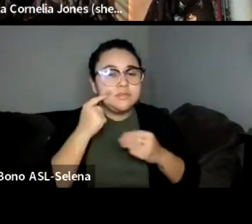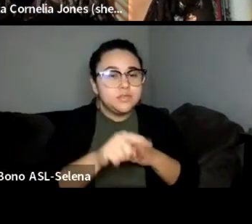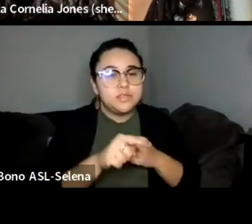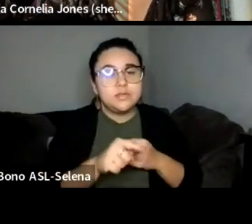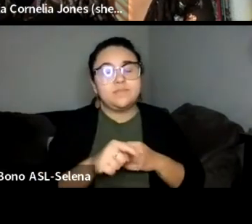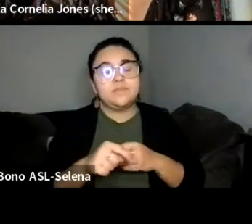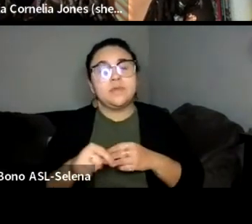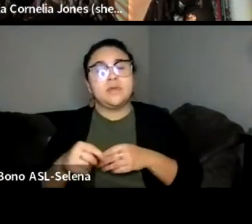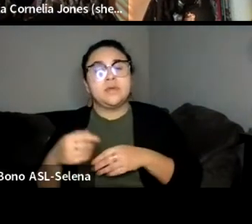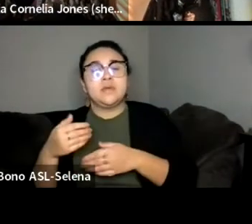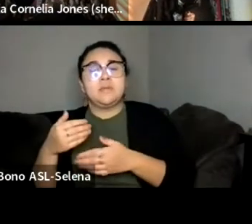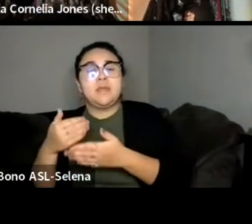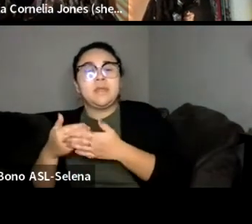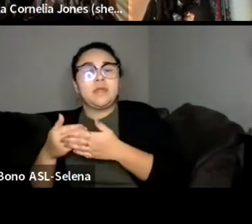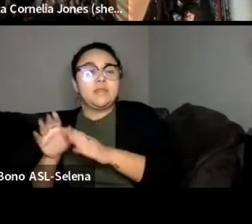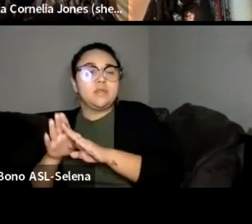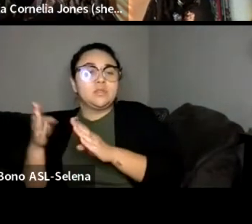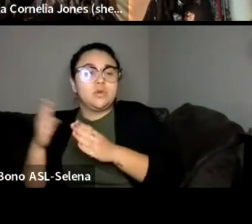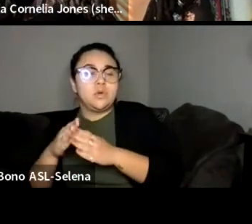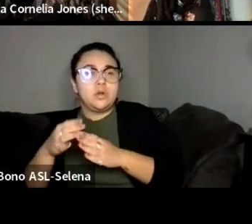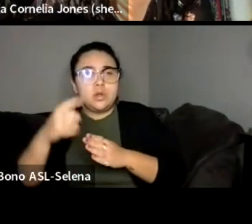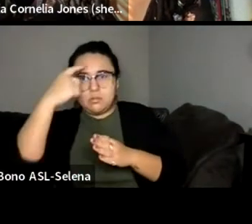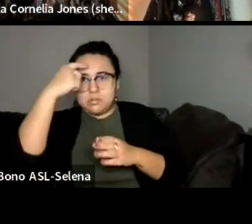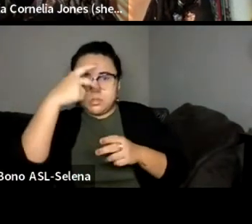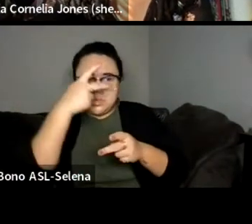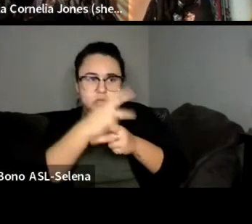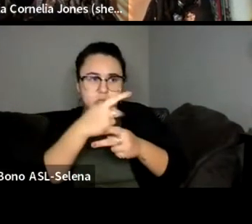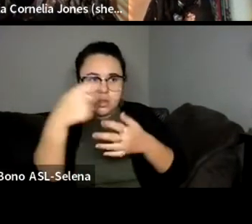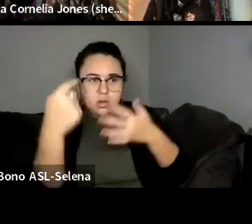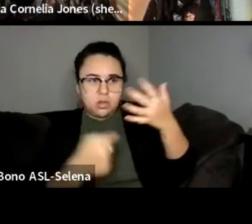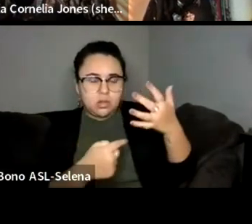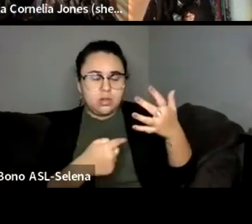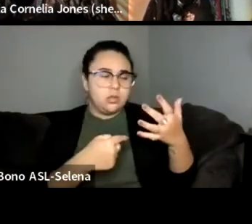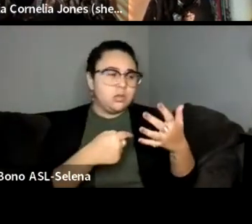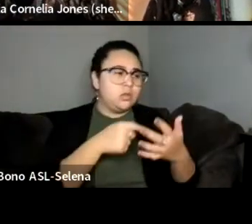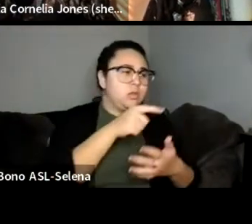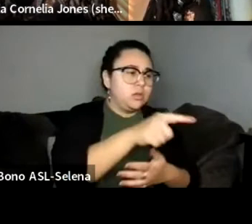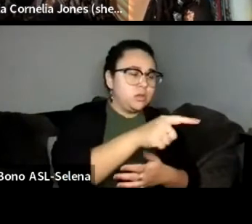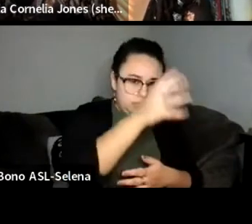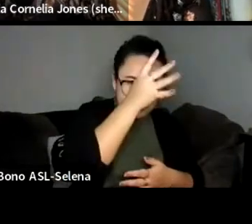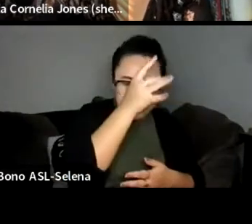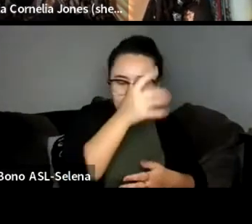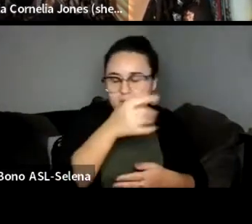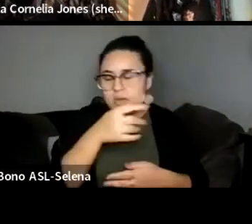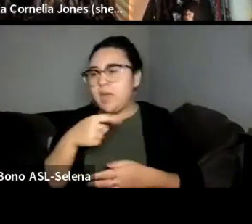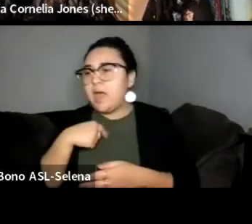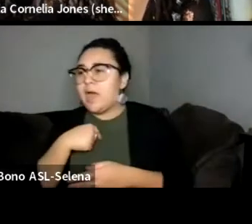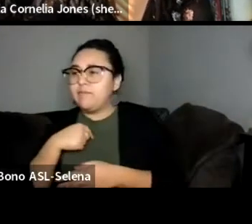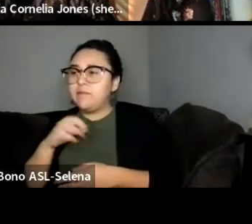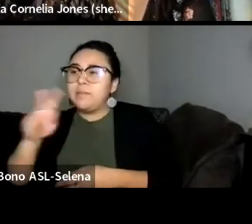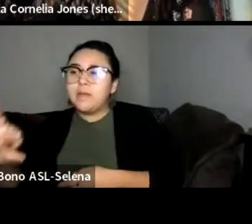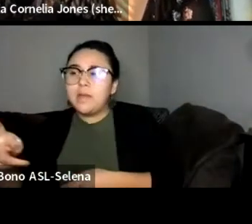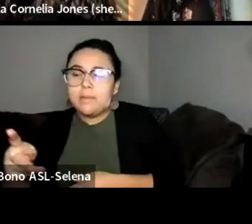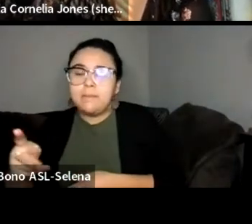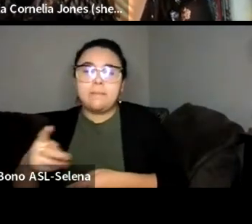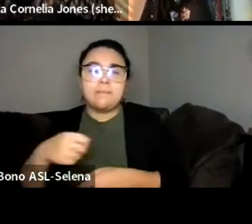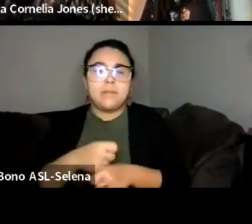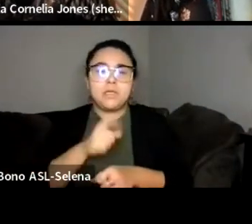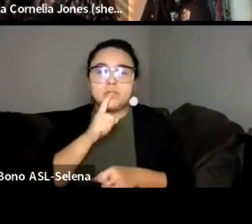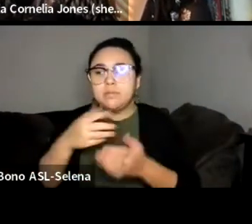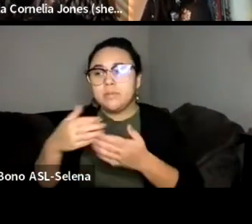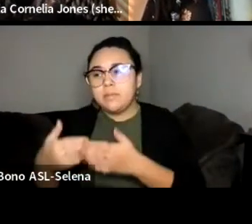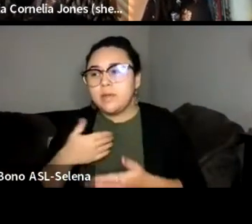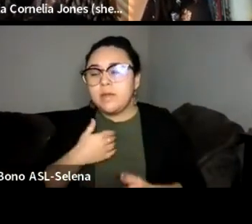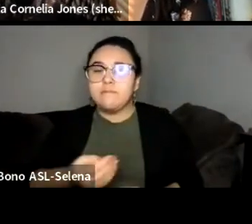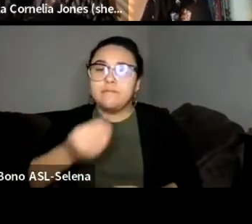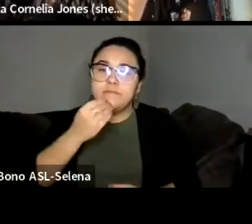mental gymnastics of doing all of that with caregiving, I have to do pickup. I have to make sure my baby has food for daycare. I have to make sure that the right